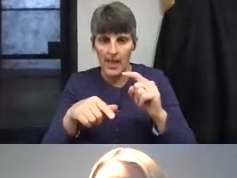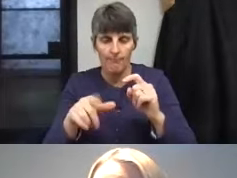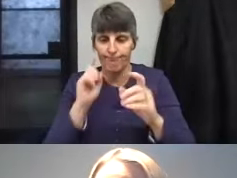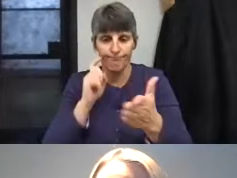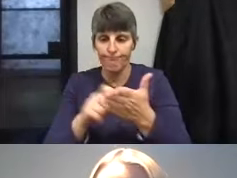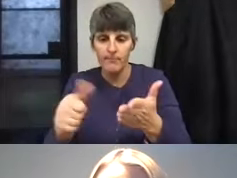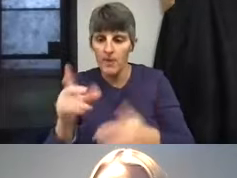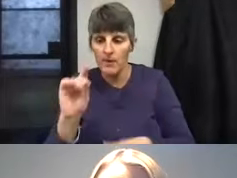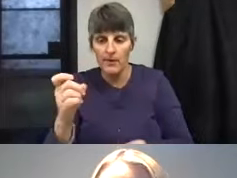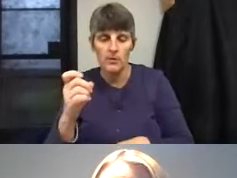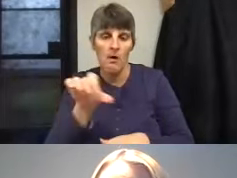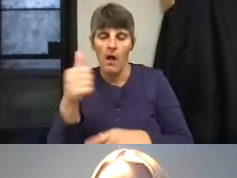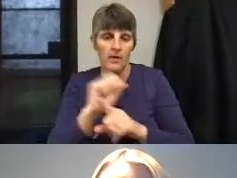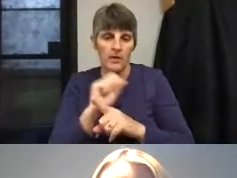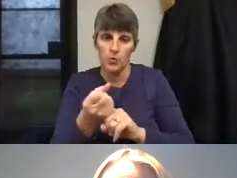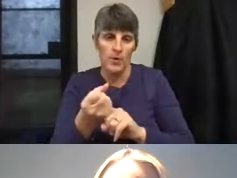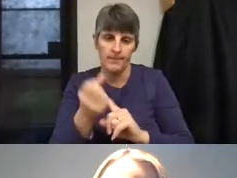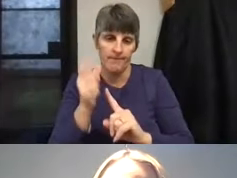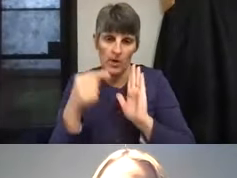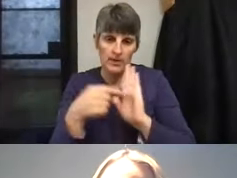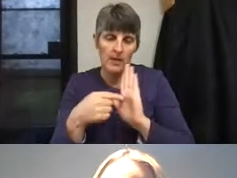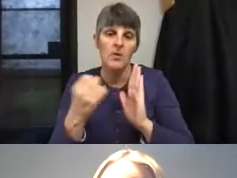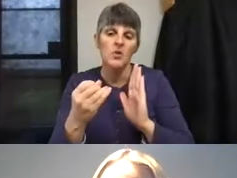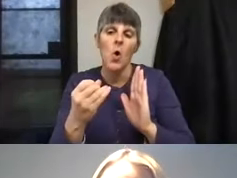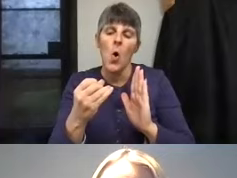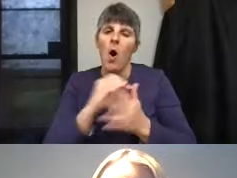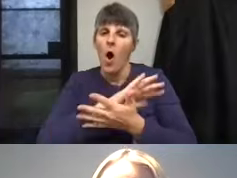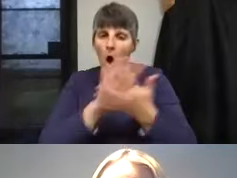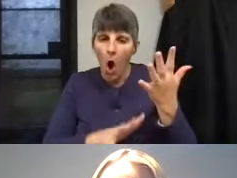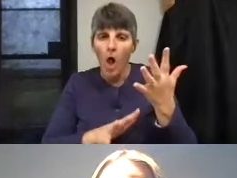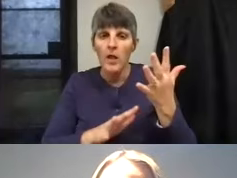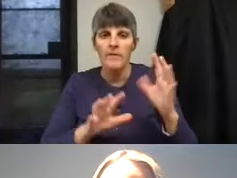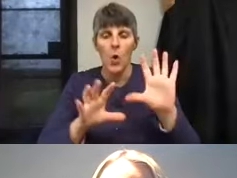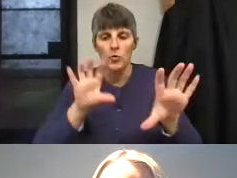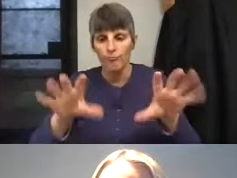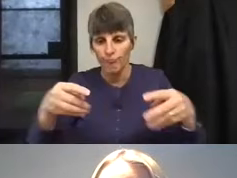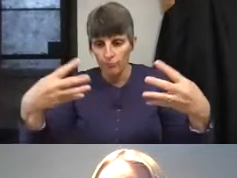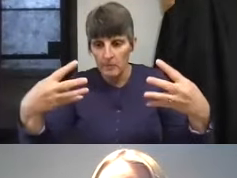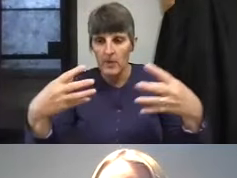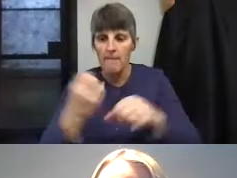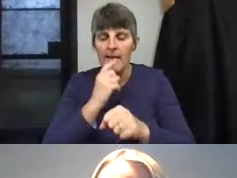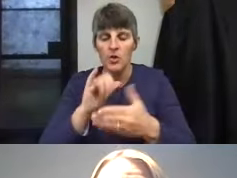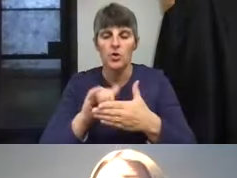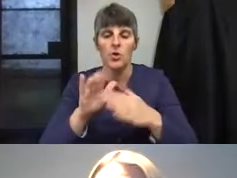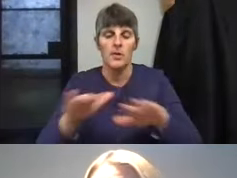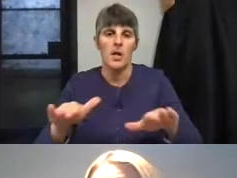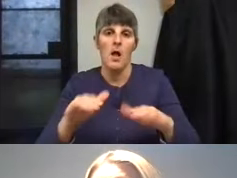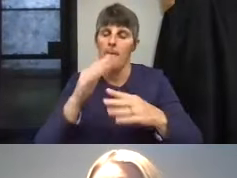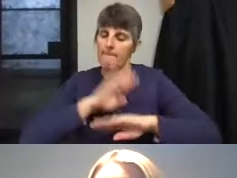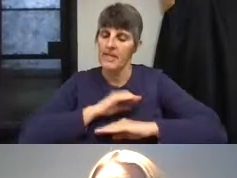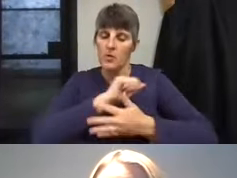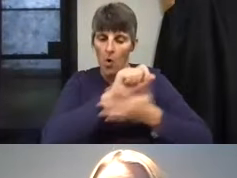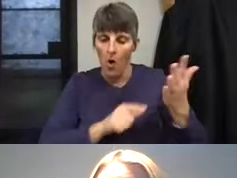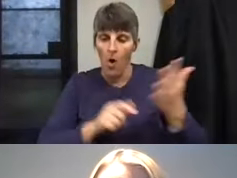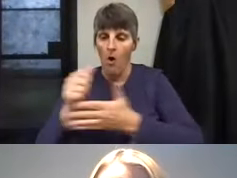or just situation, for example. So it's really taking all that information together and making sure that a child meets all of the